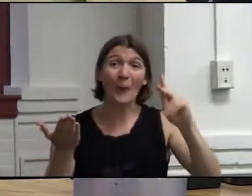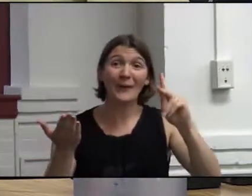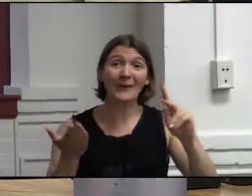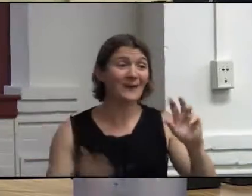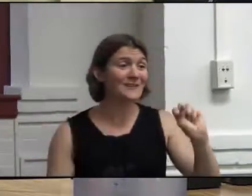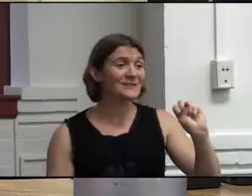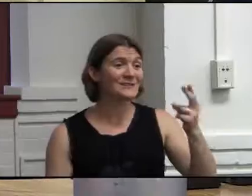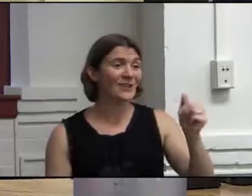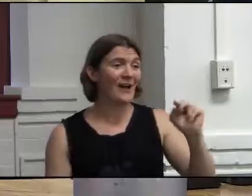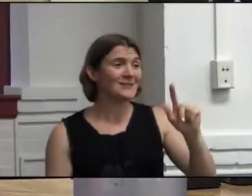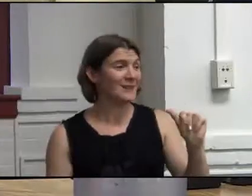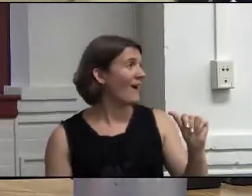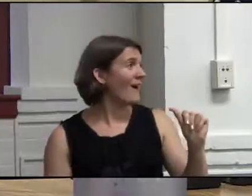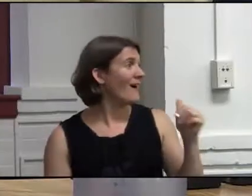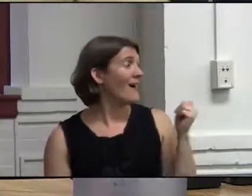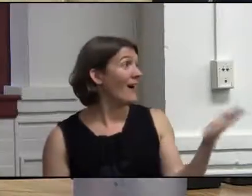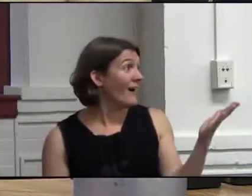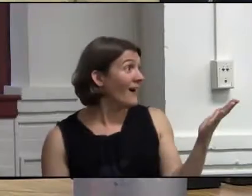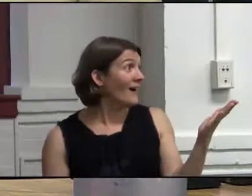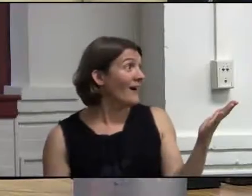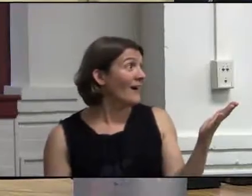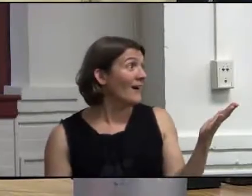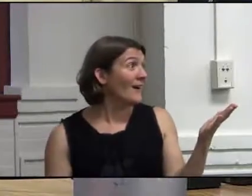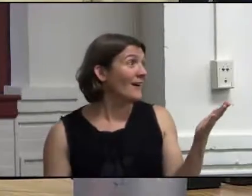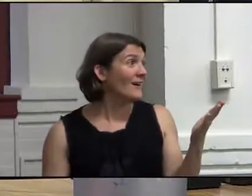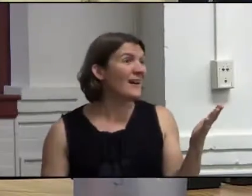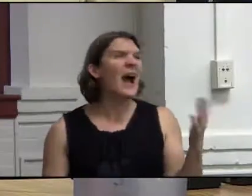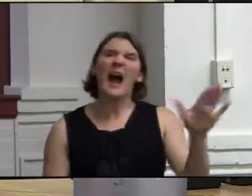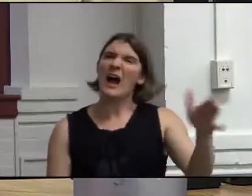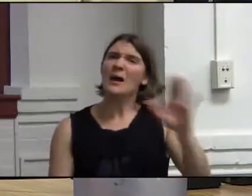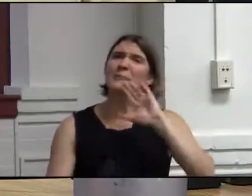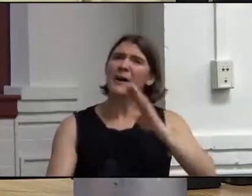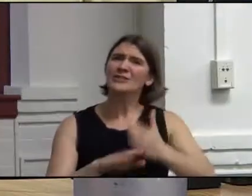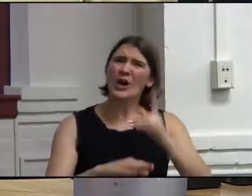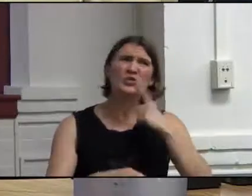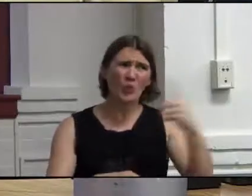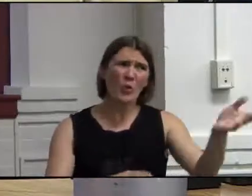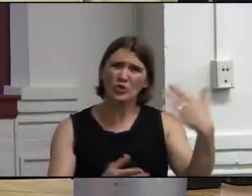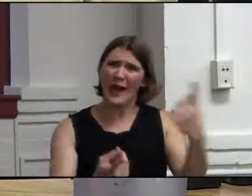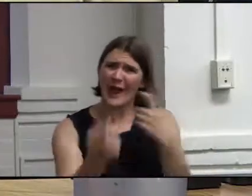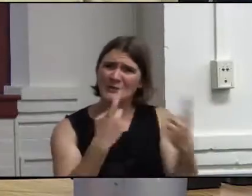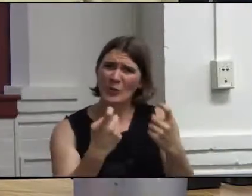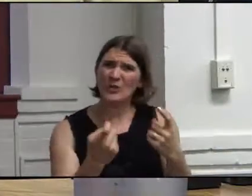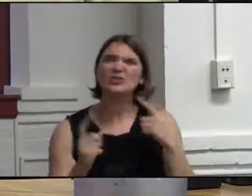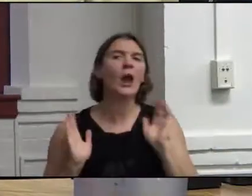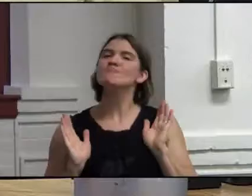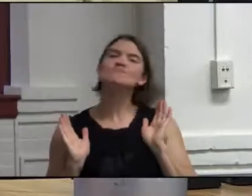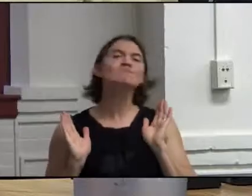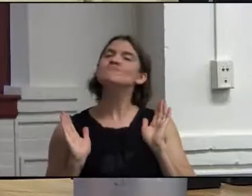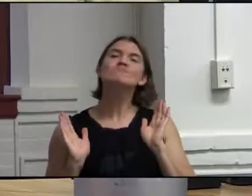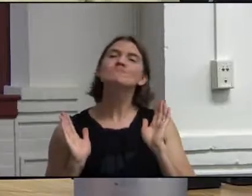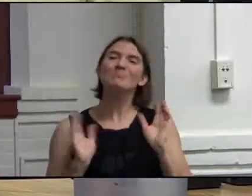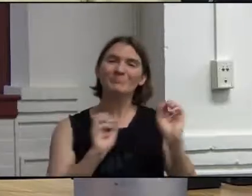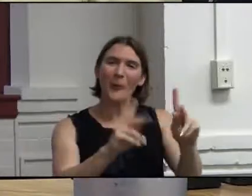Shanta, you could have gotten us one. I know. I told her she could ask questions. Yeah. She's gonna pass, right?